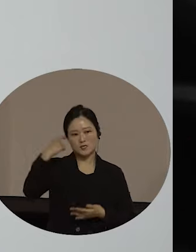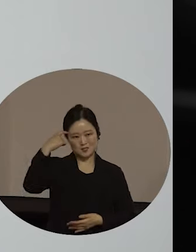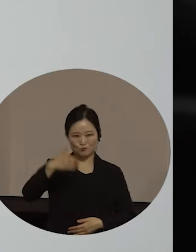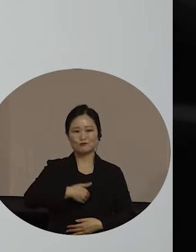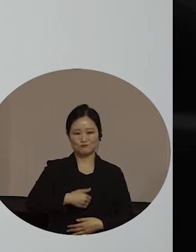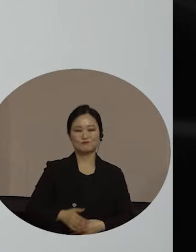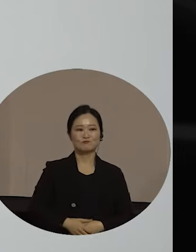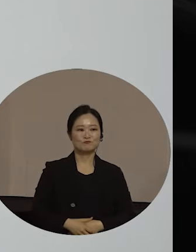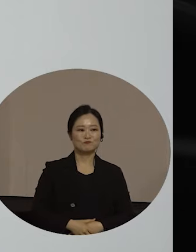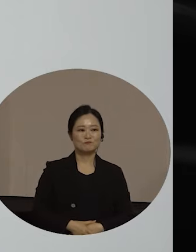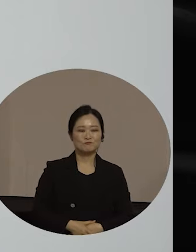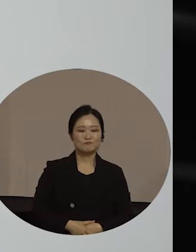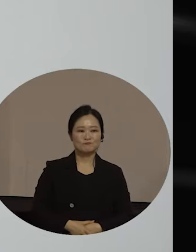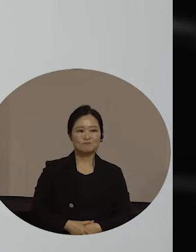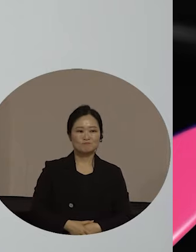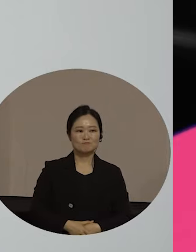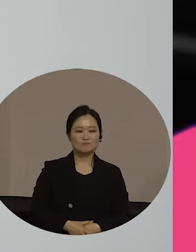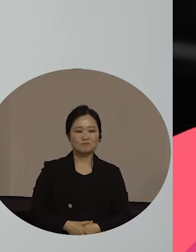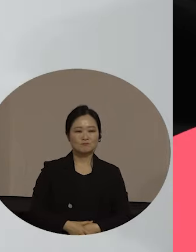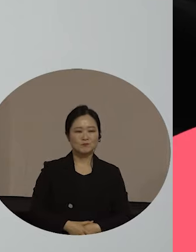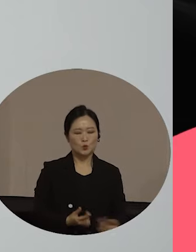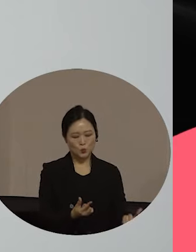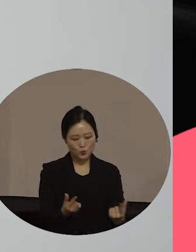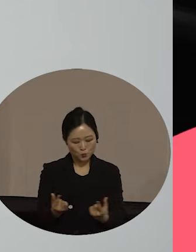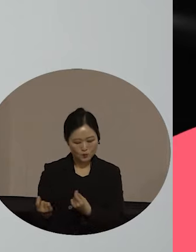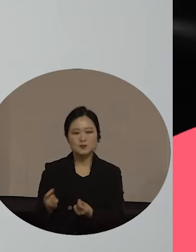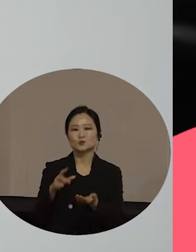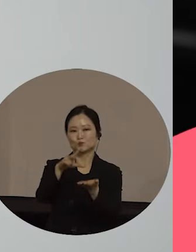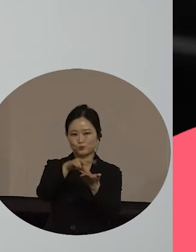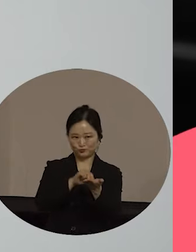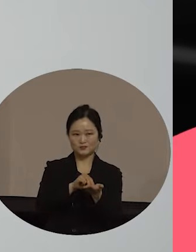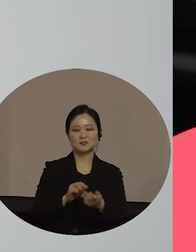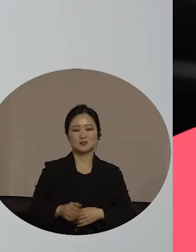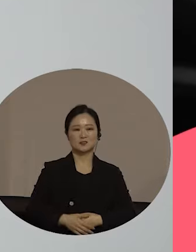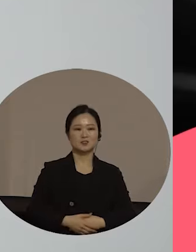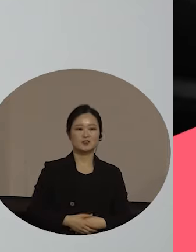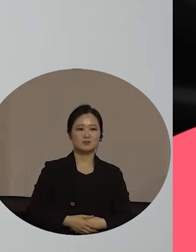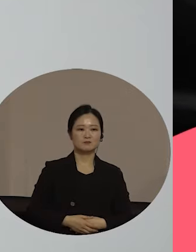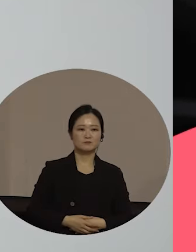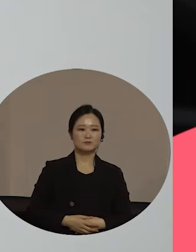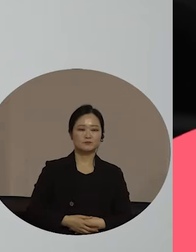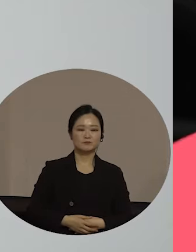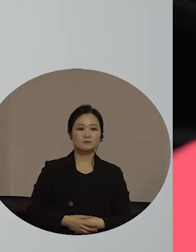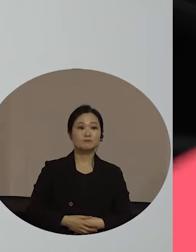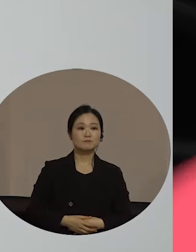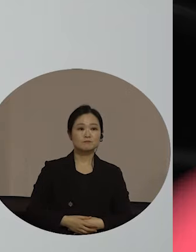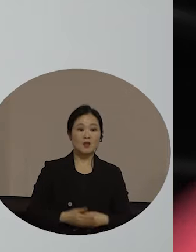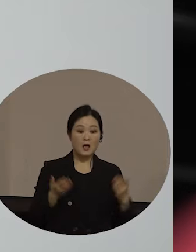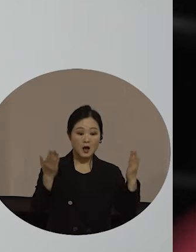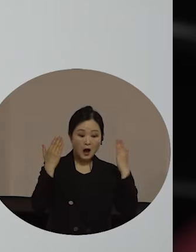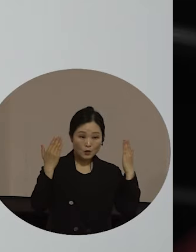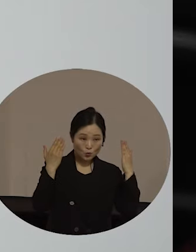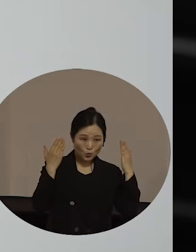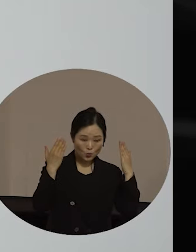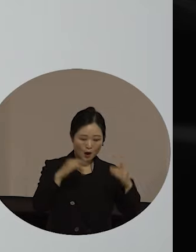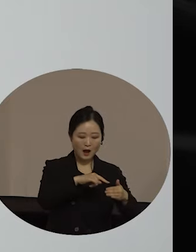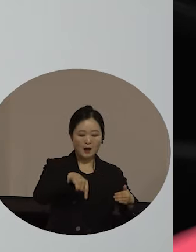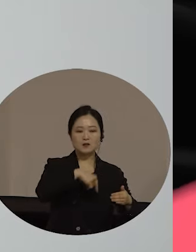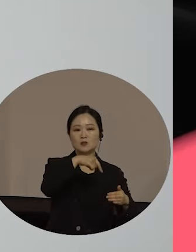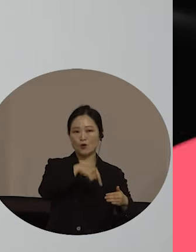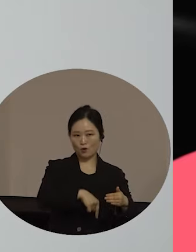us. So it's really difficult to that the school setting to